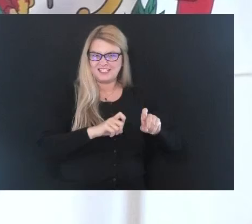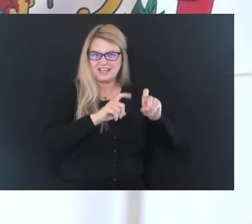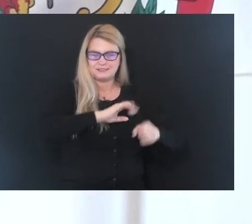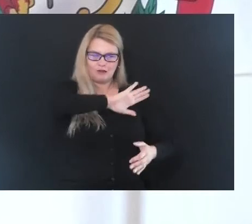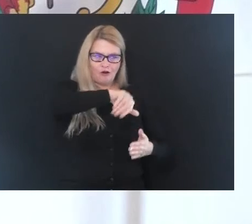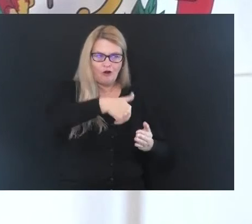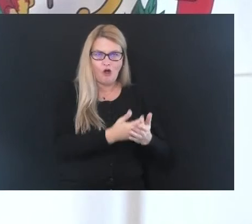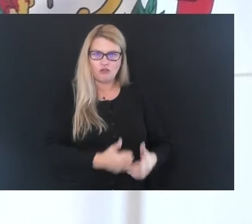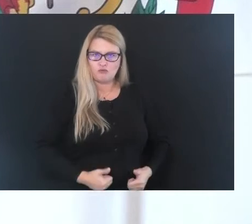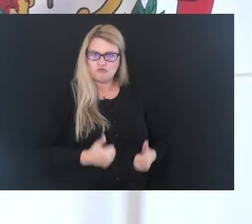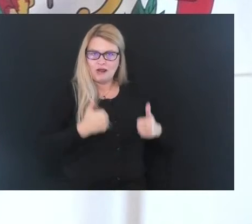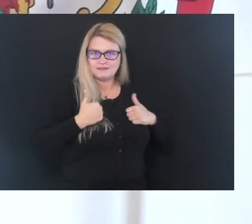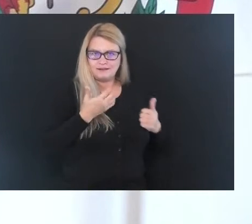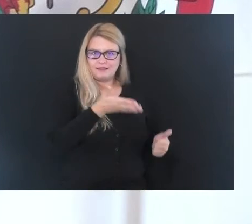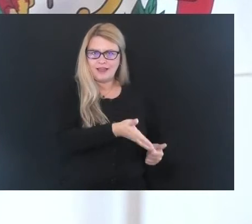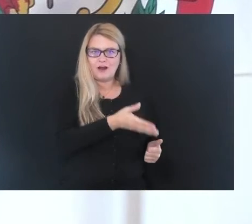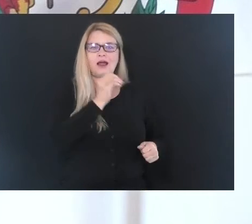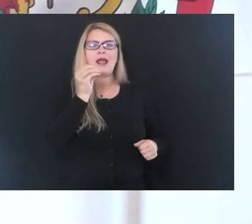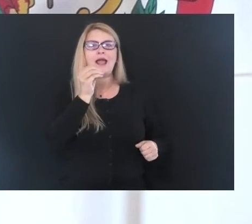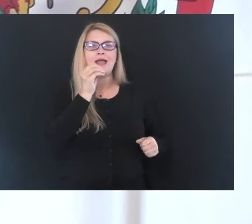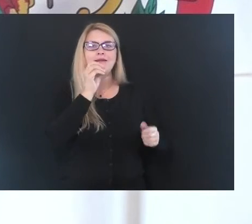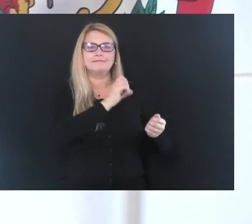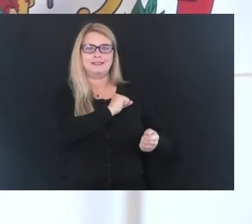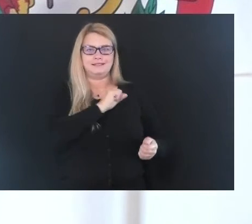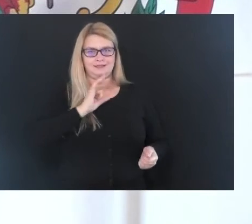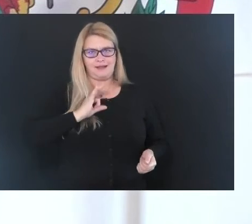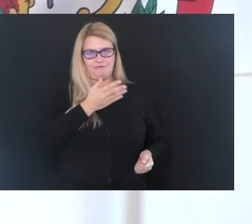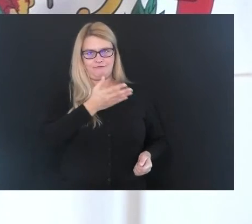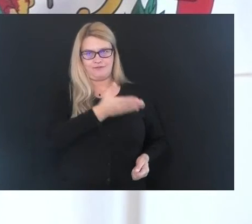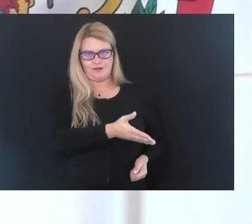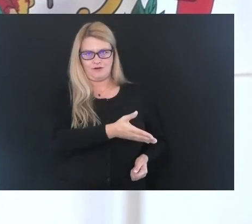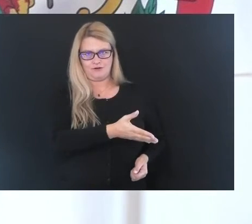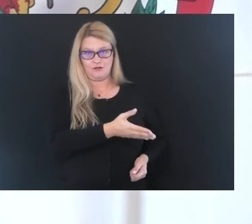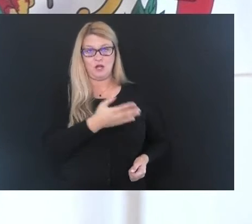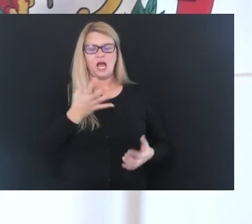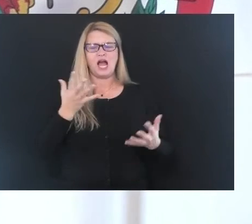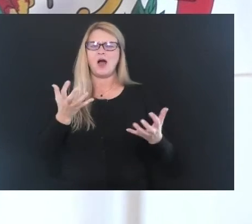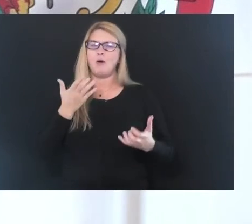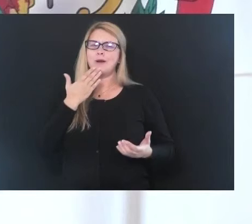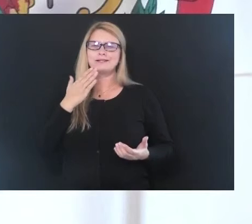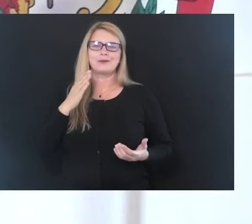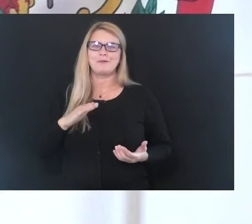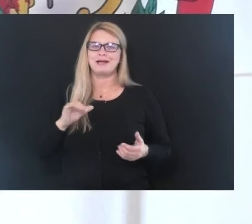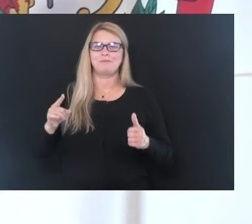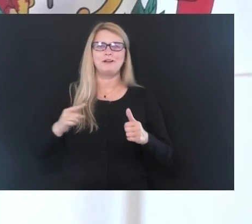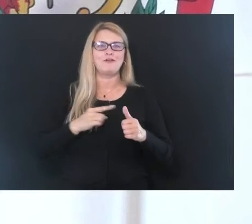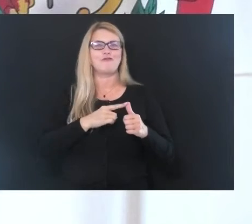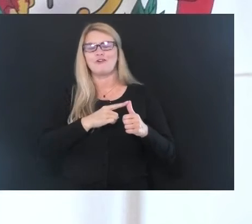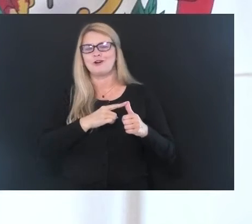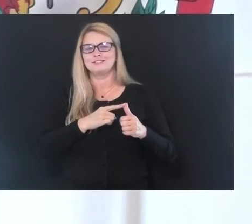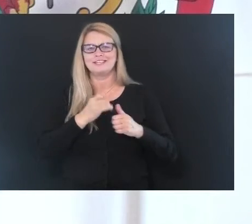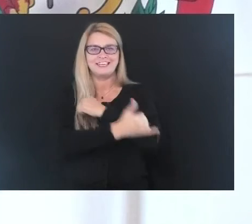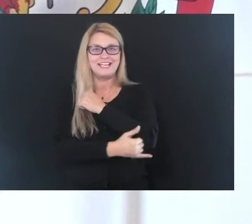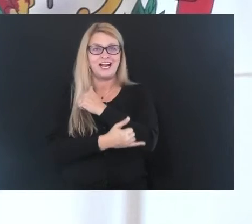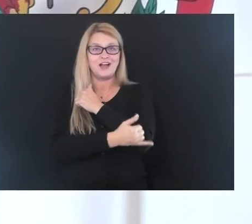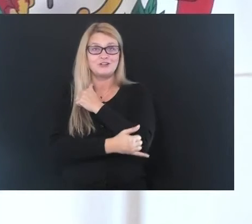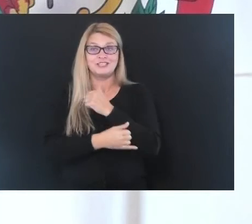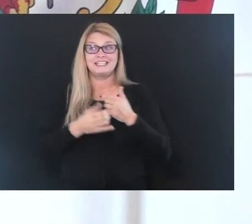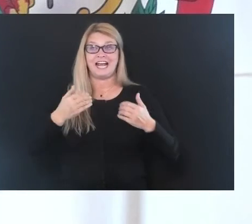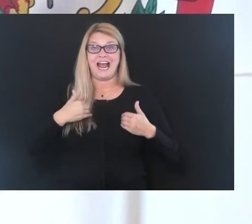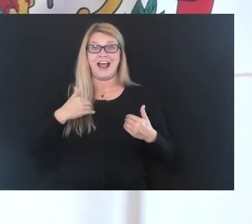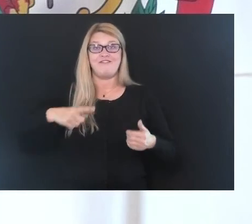staff. And I want so badly to be the first in the country to get all of our nursing home residents and